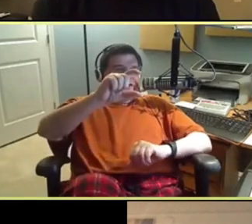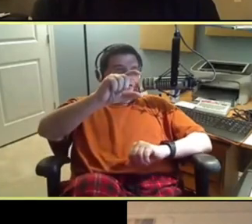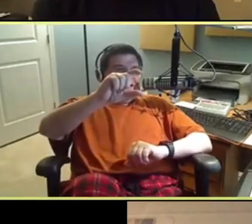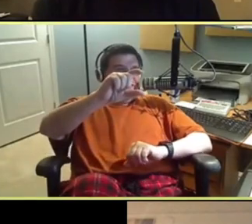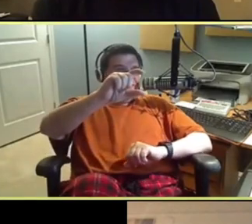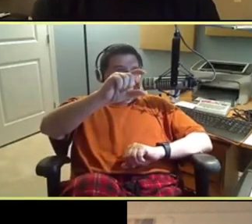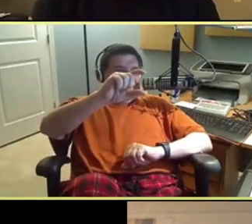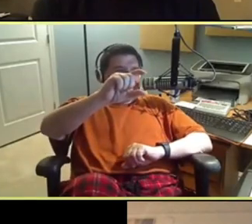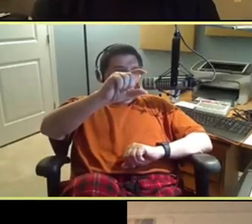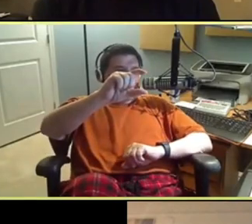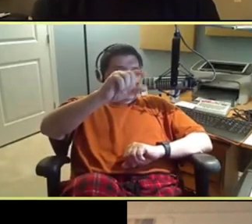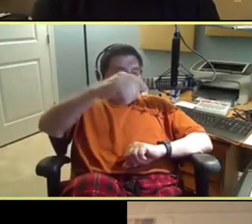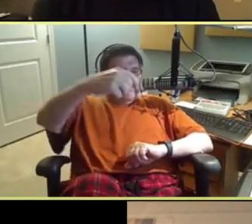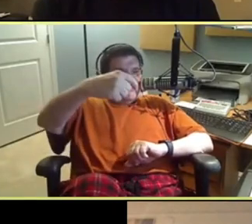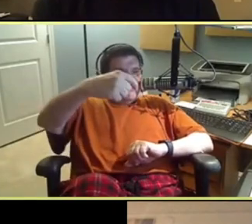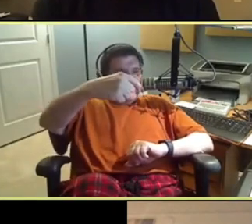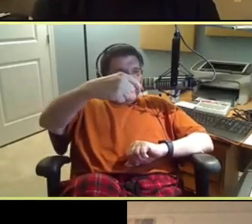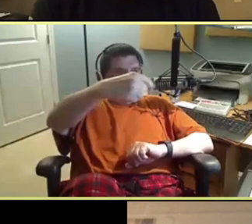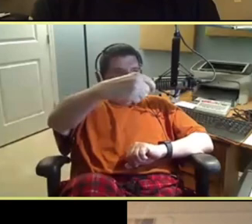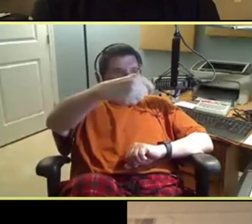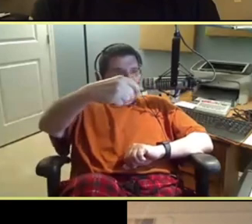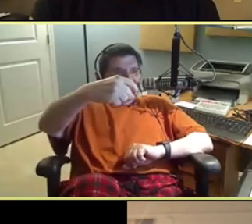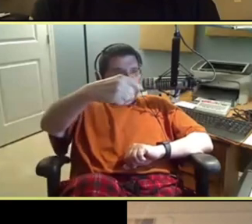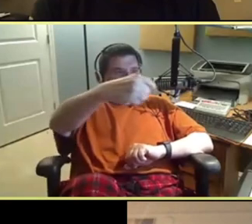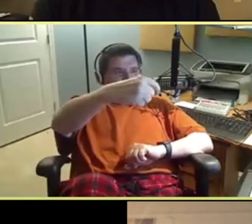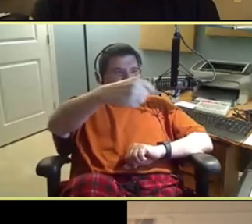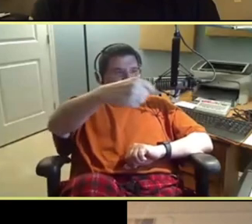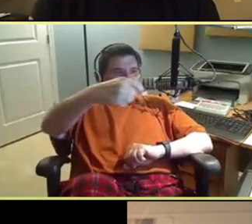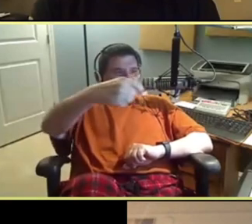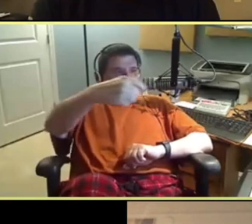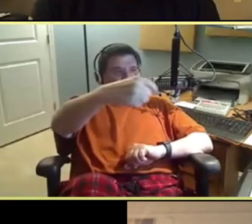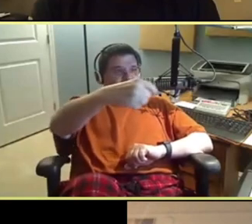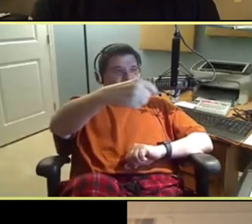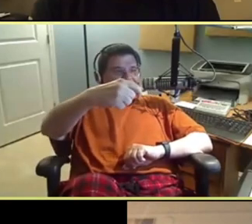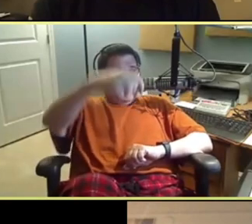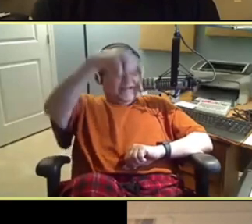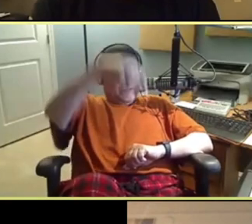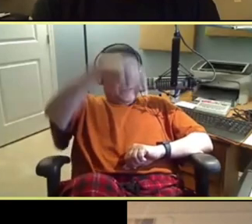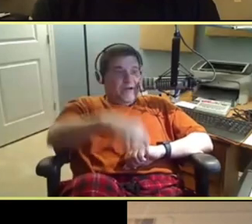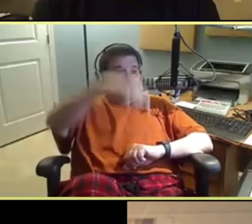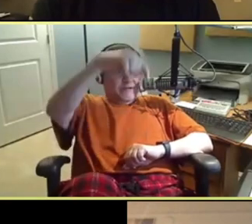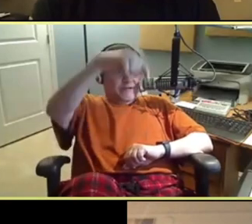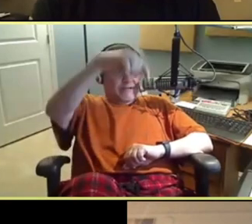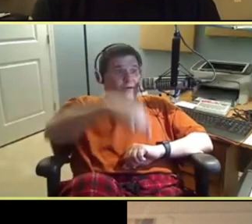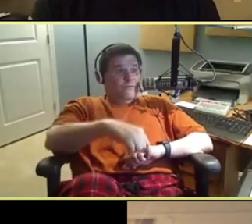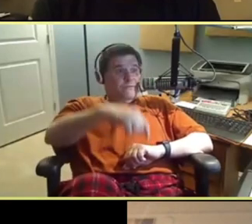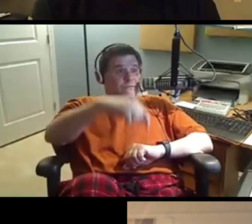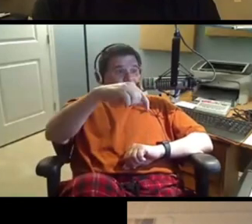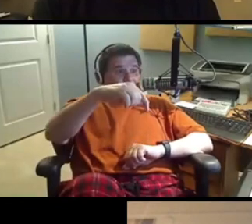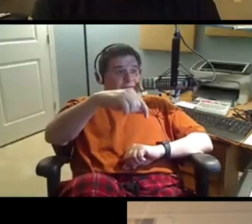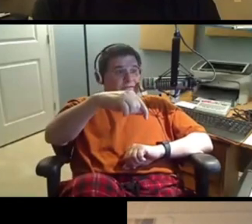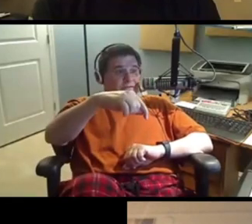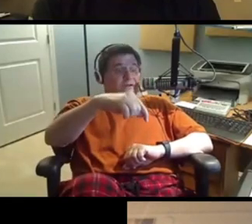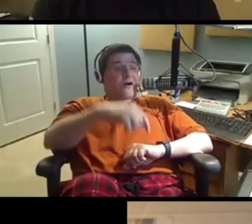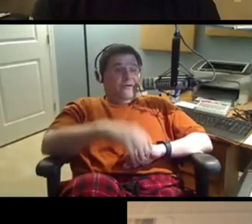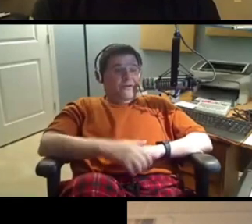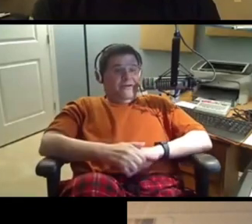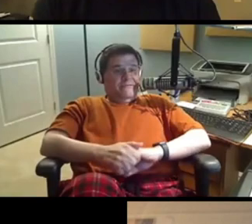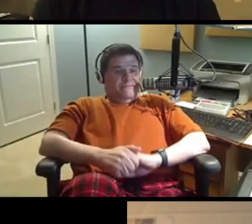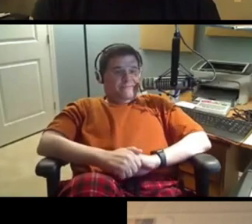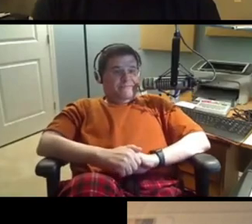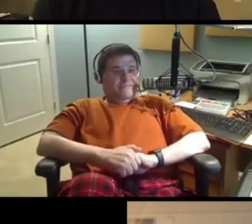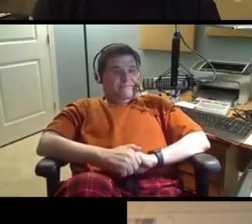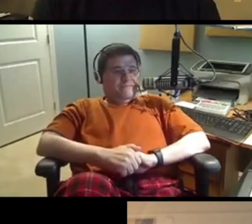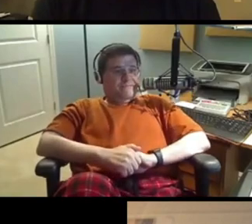thick records like that, where the instead of the grooves being side to side, it's up and down? No, I haven't. So let me ask. Oh, yeah. Let me